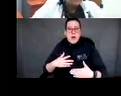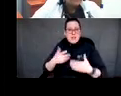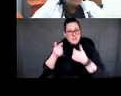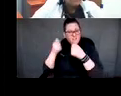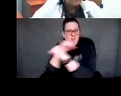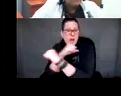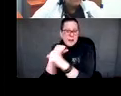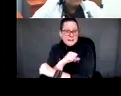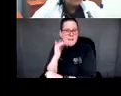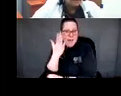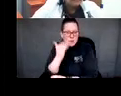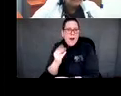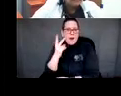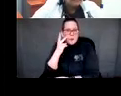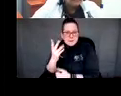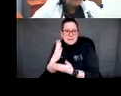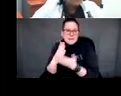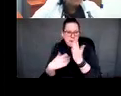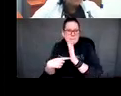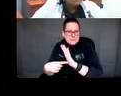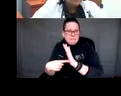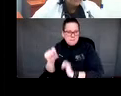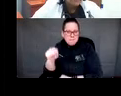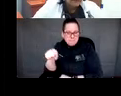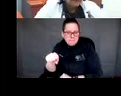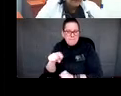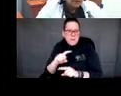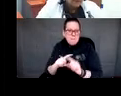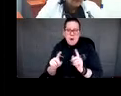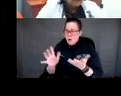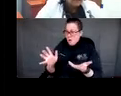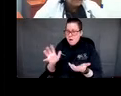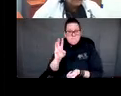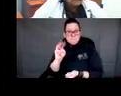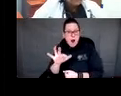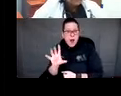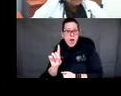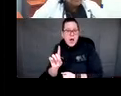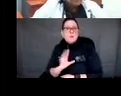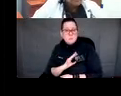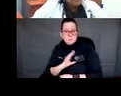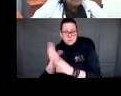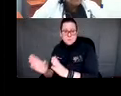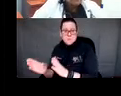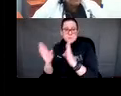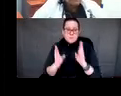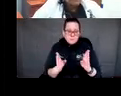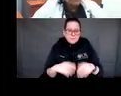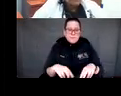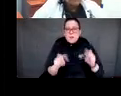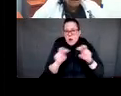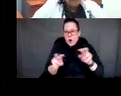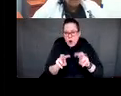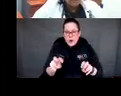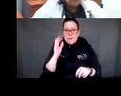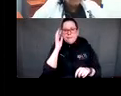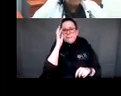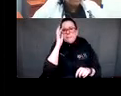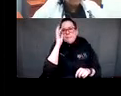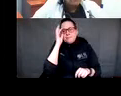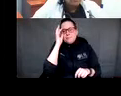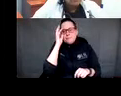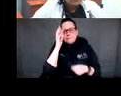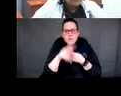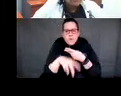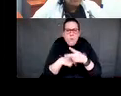response, and that's why they do have some mild symptoms, but that everything is mild. The next thing we look at is we look to see what kind